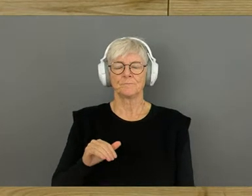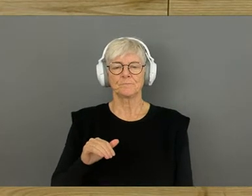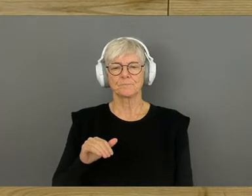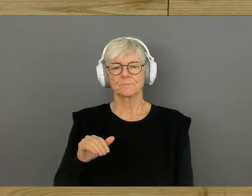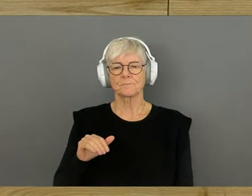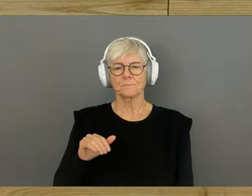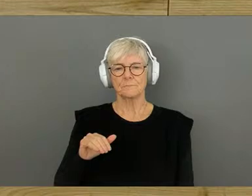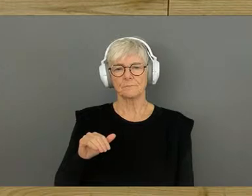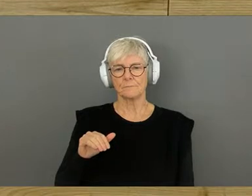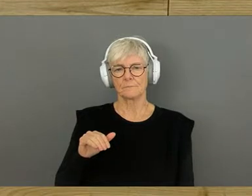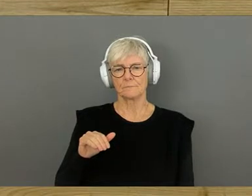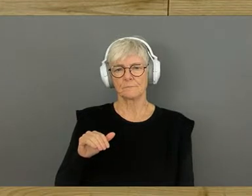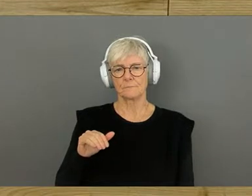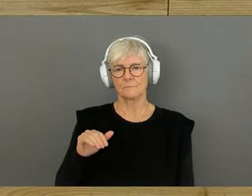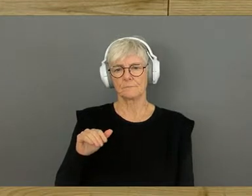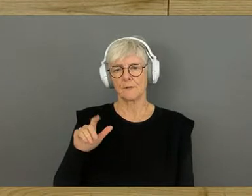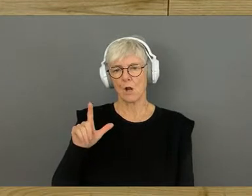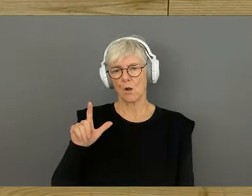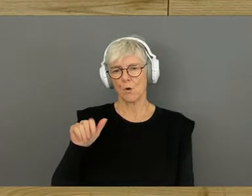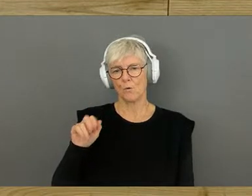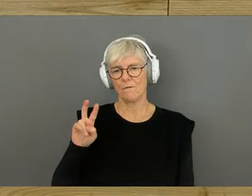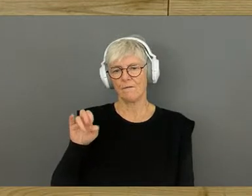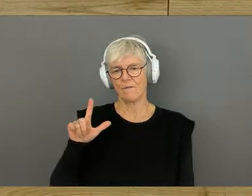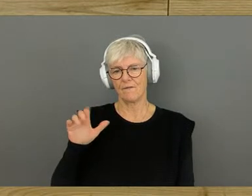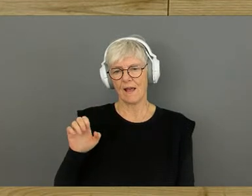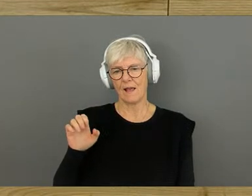Oui, est-ce que vous m'entendez? Yes, can you hear me? Yes.